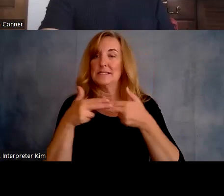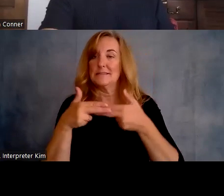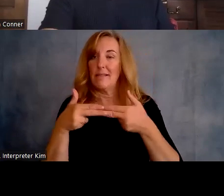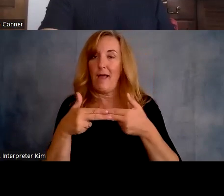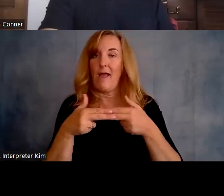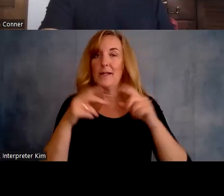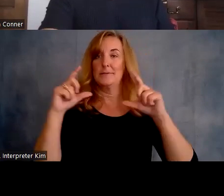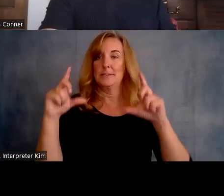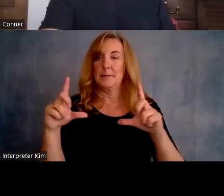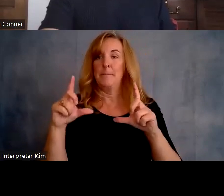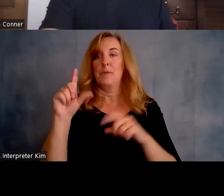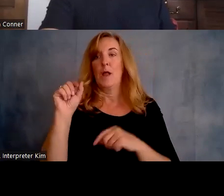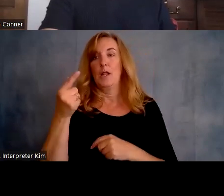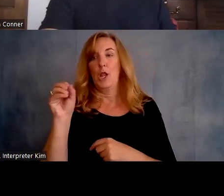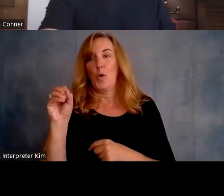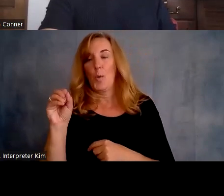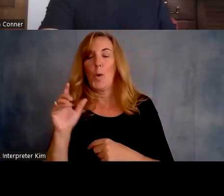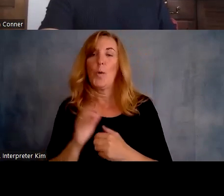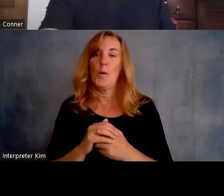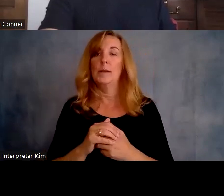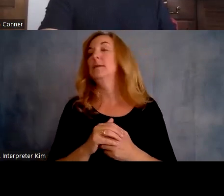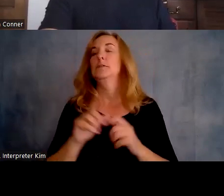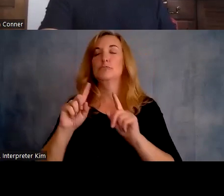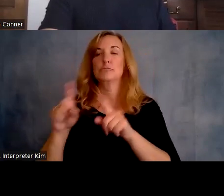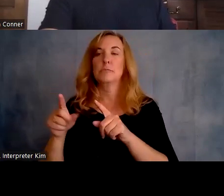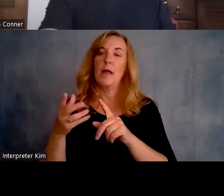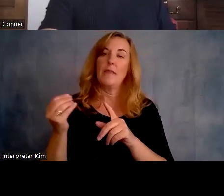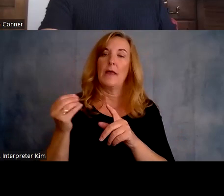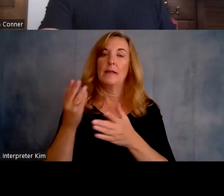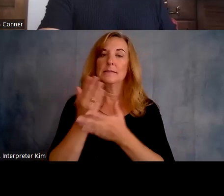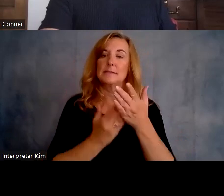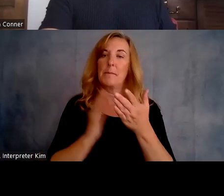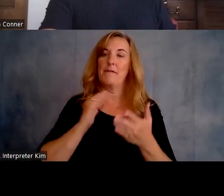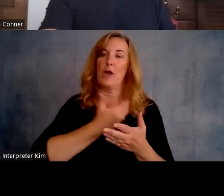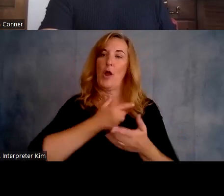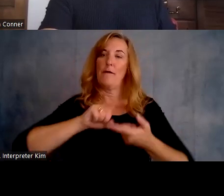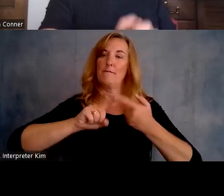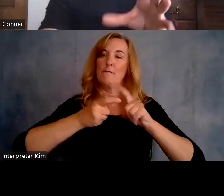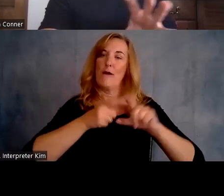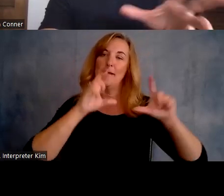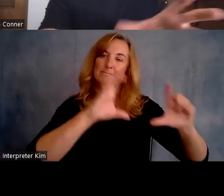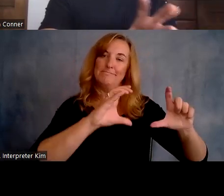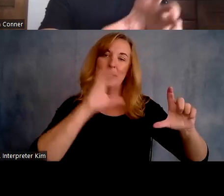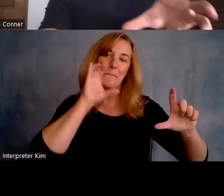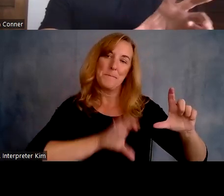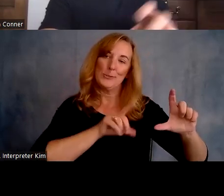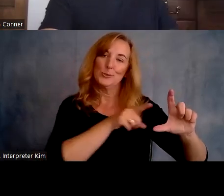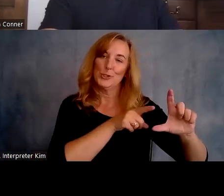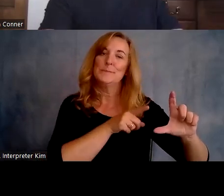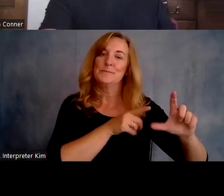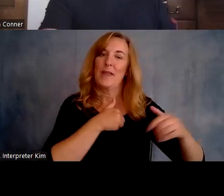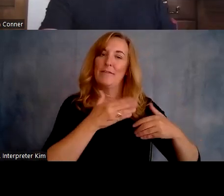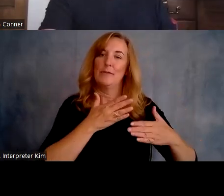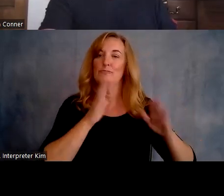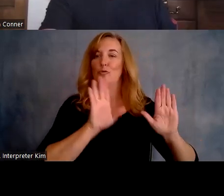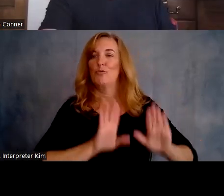and Ministry logo and has some of our friends just having a wonderful time together, an image of the